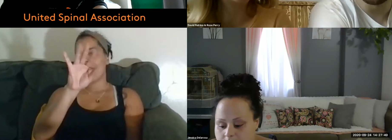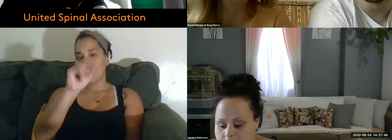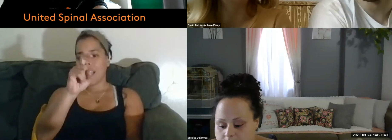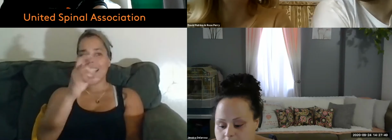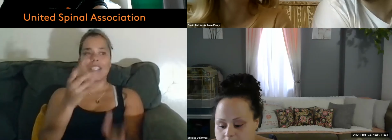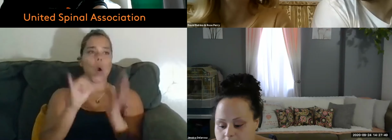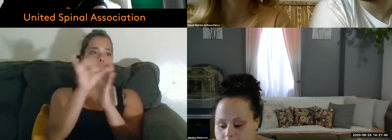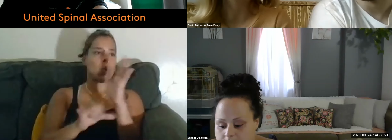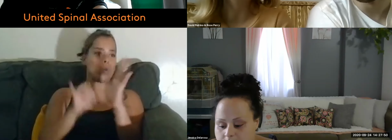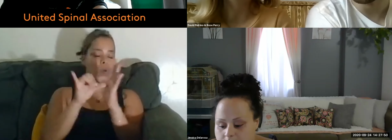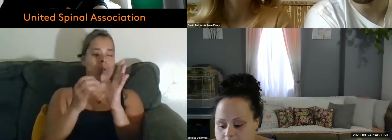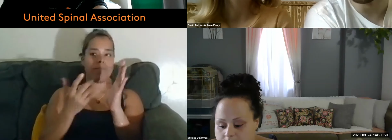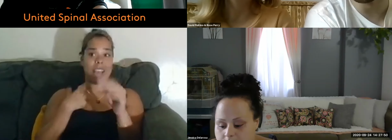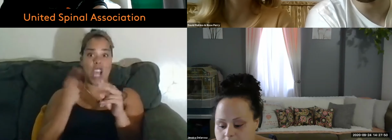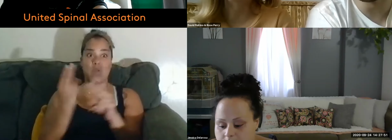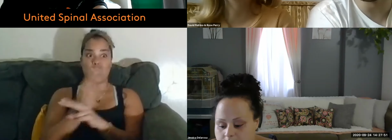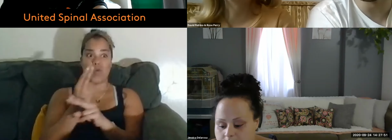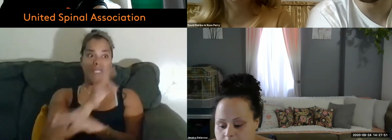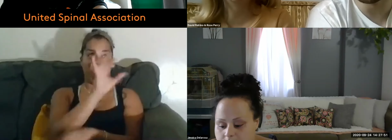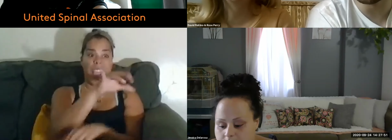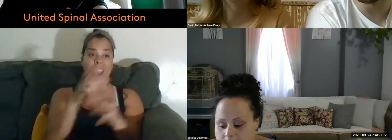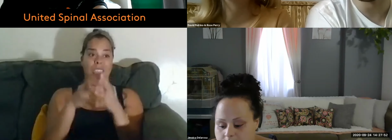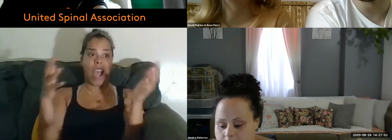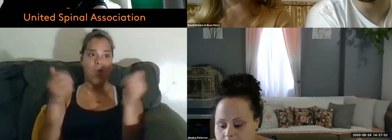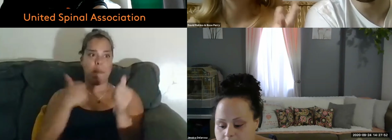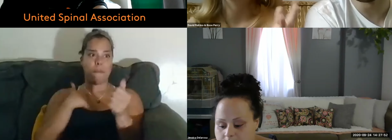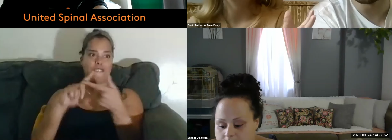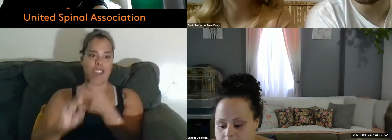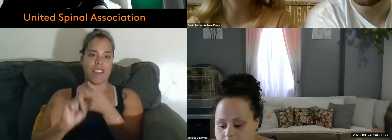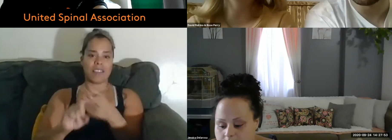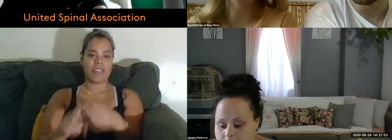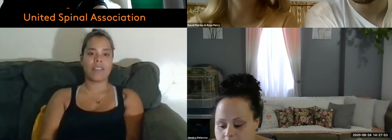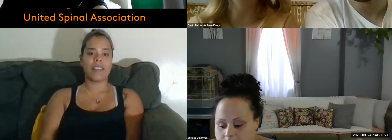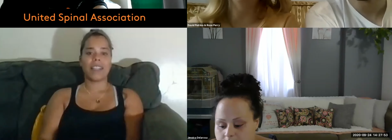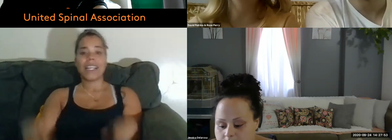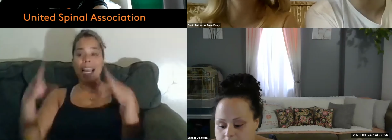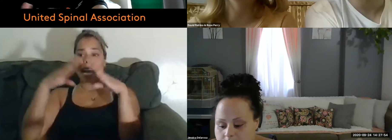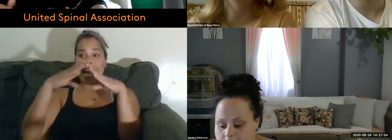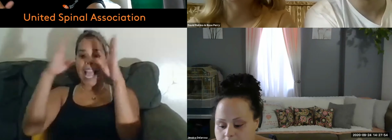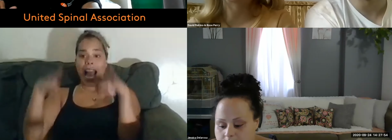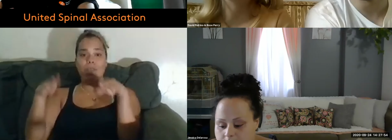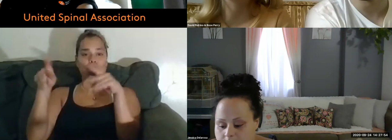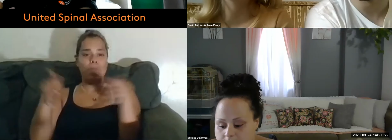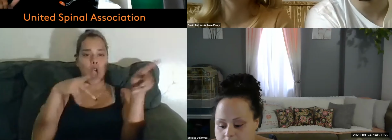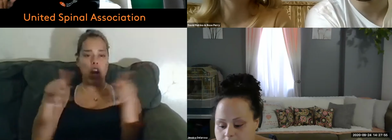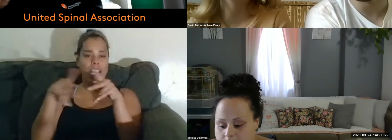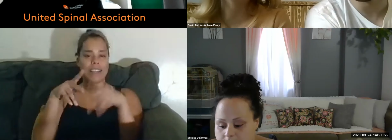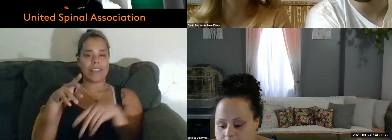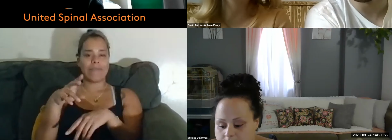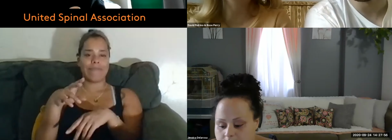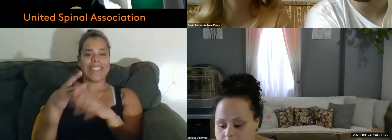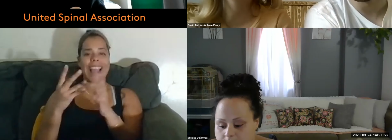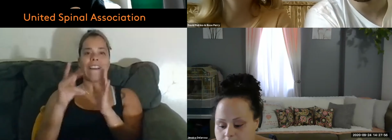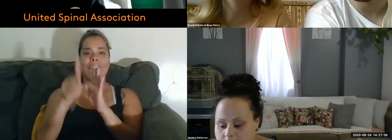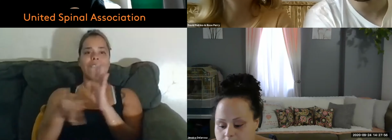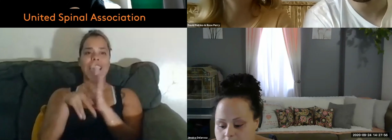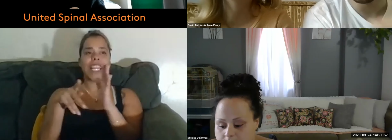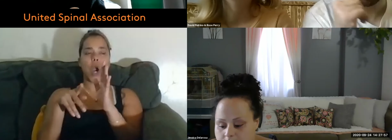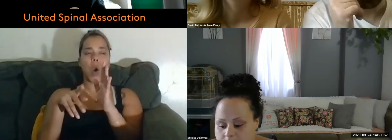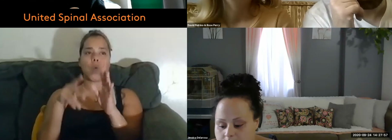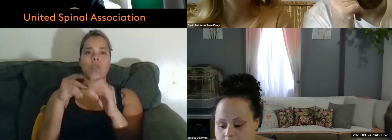friends now. What else? House Party is like kind of like a video conferencing app, but you can be playing games at the